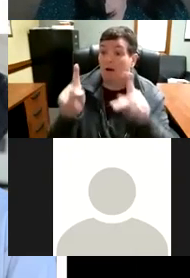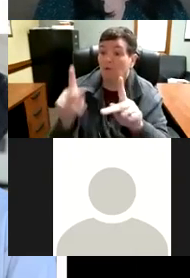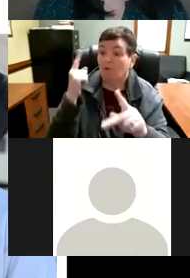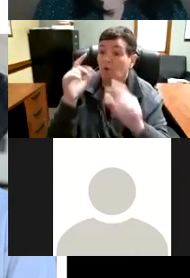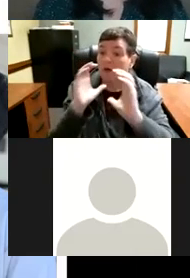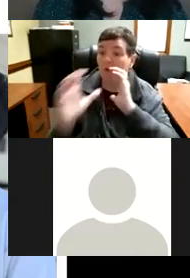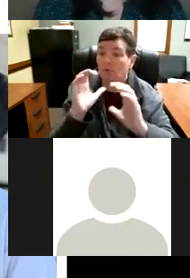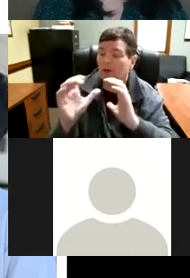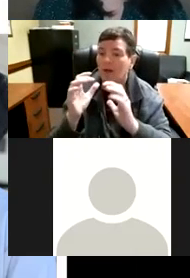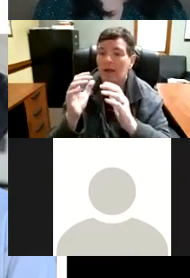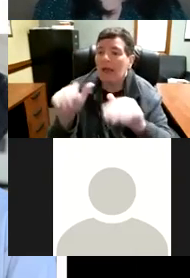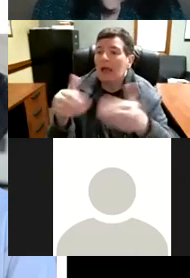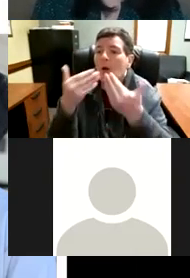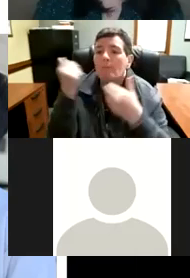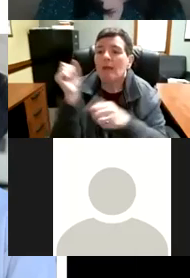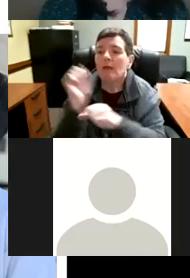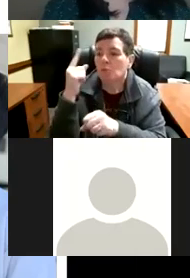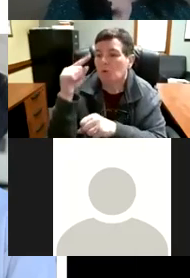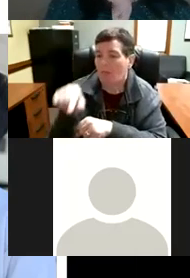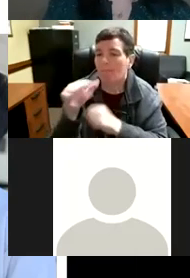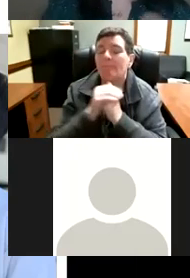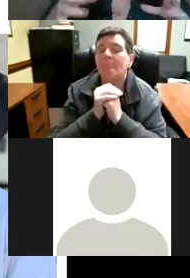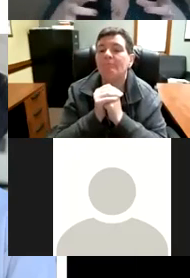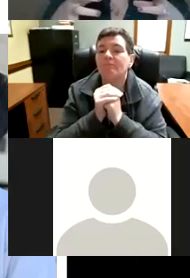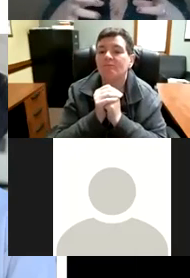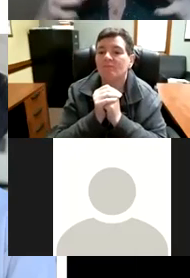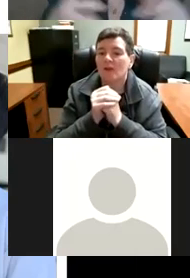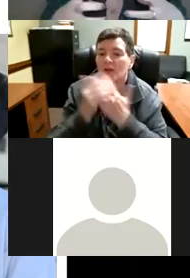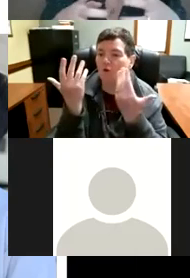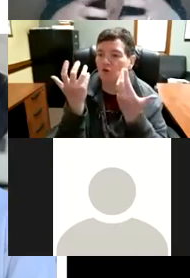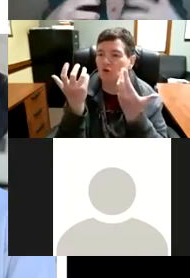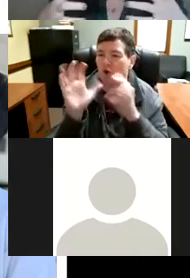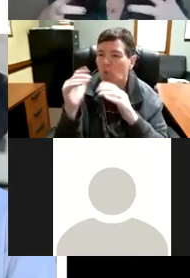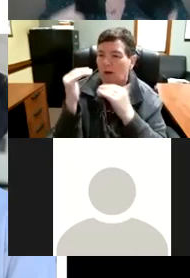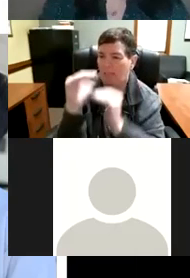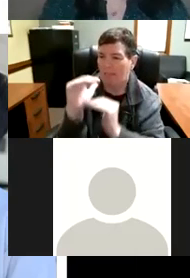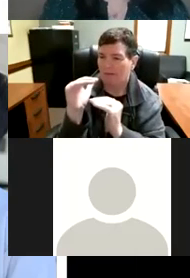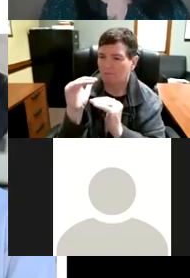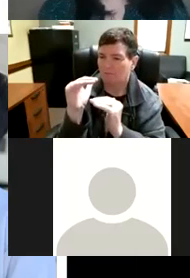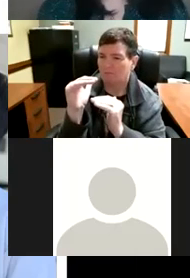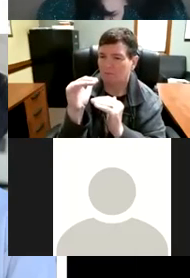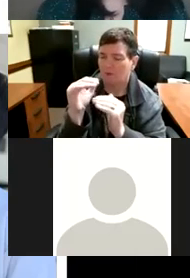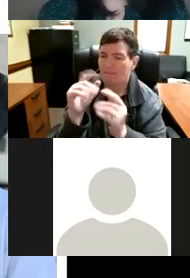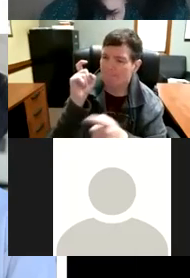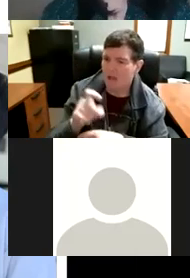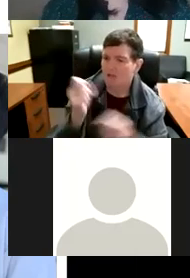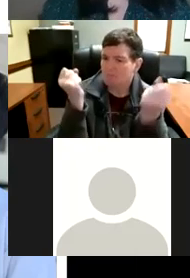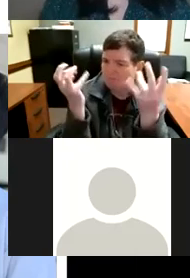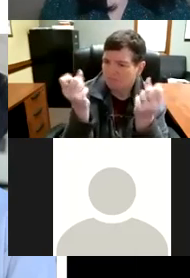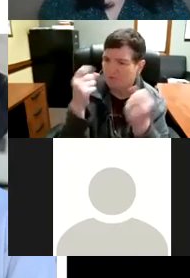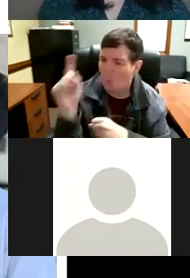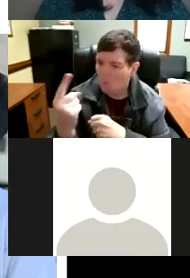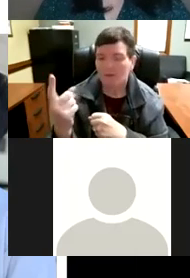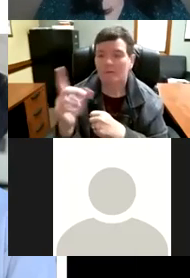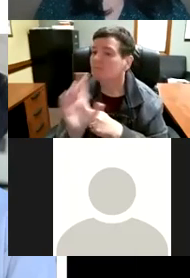whatever form is best for them. We don't want to, contain them or pigeonhole them into one form. We can